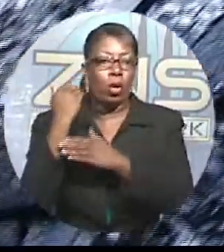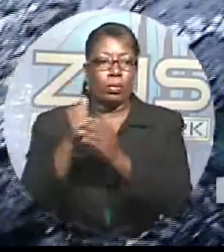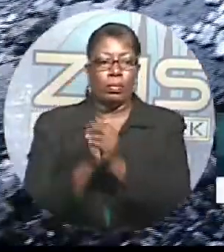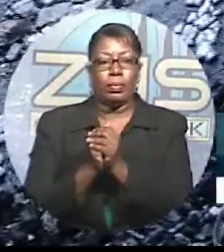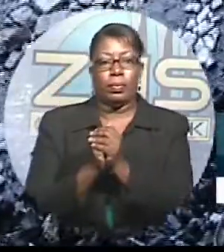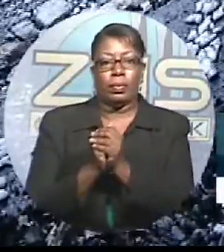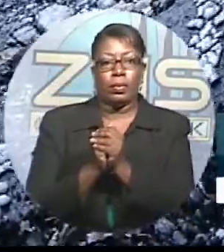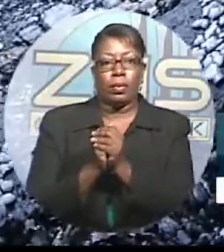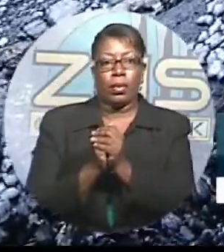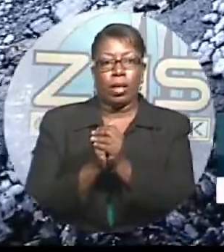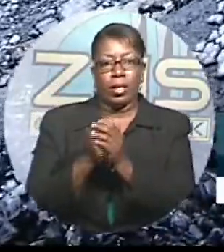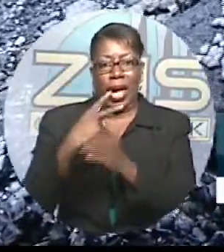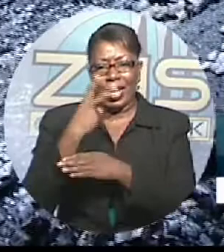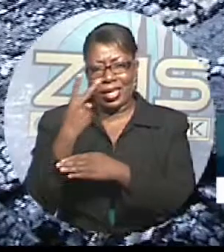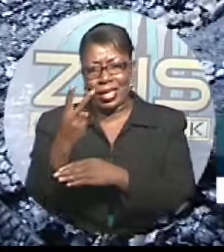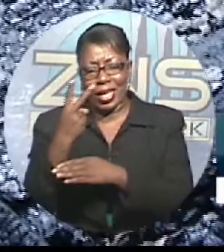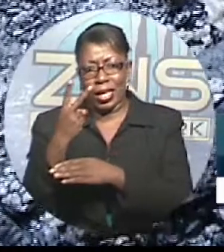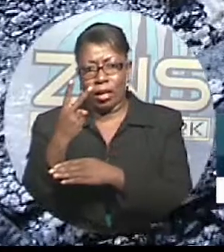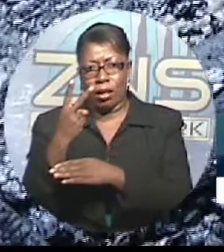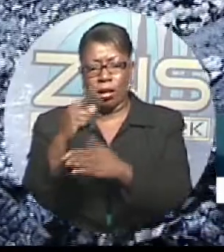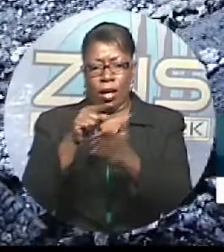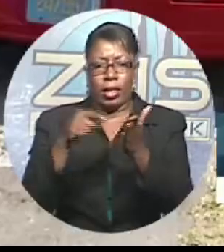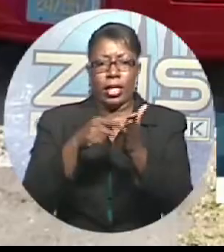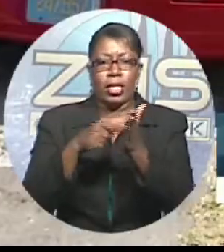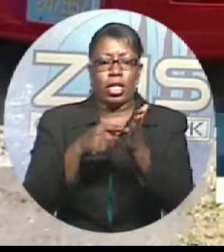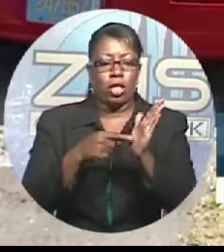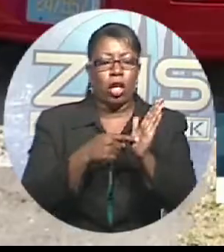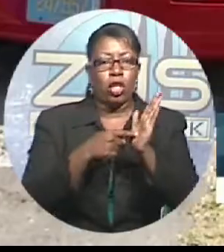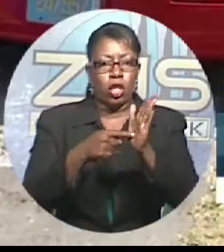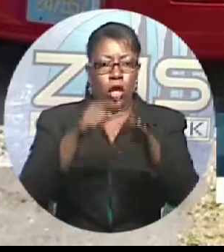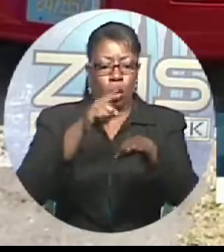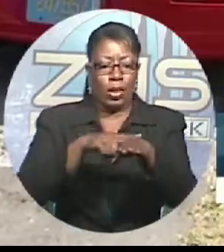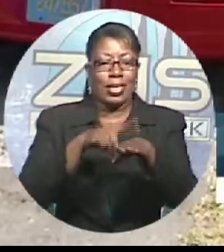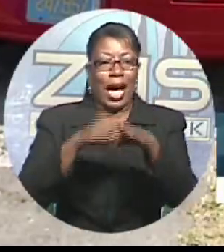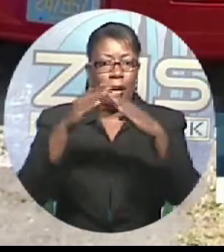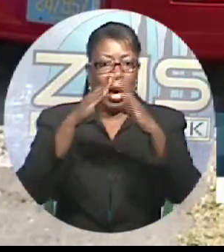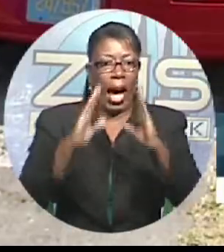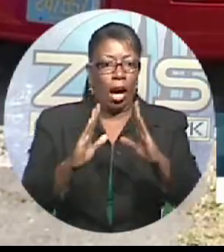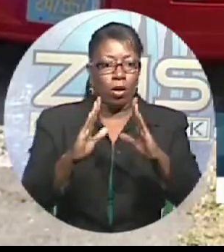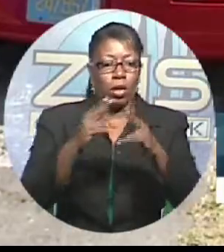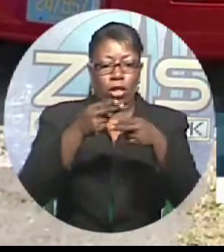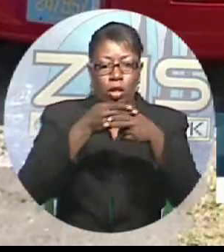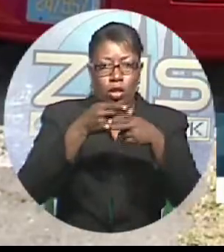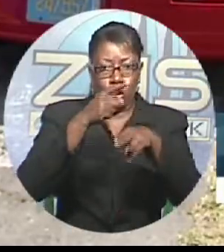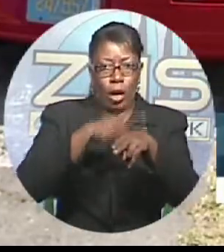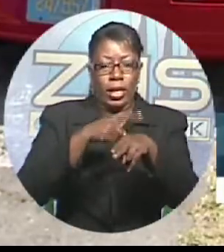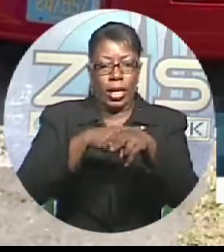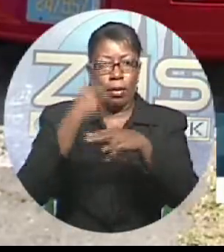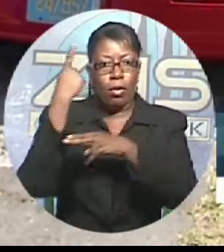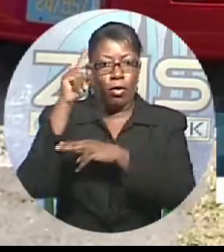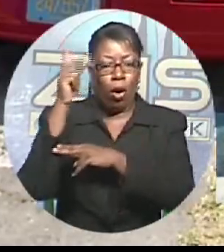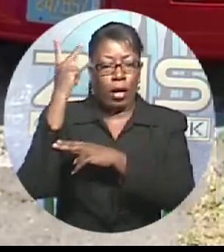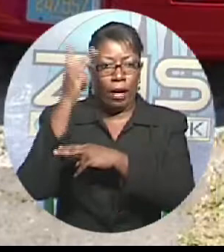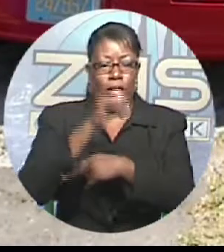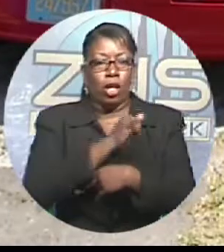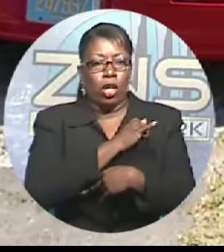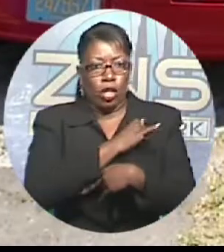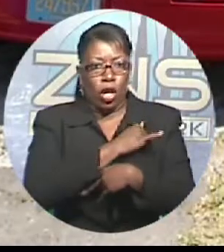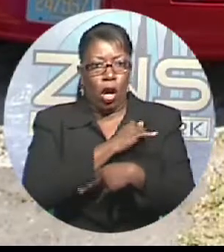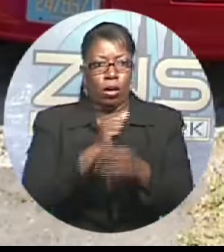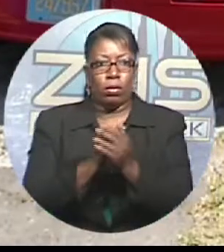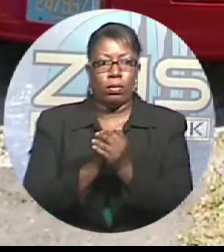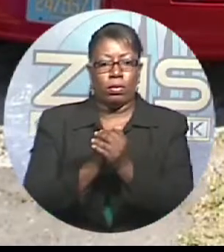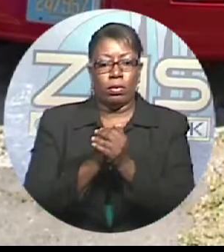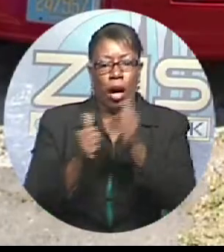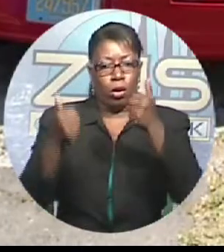I see just now, I said, there's no Showtime house. I just still can't believe it. You know, nobody tell me nothing. Mm-hmm. I just was driving and see the house